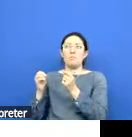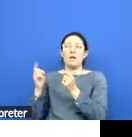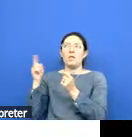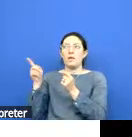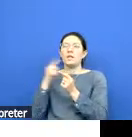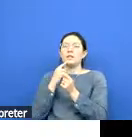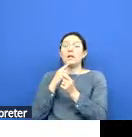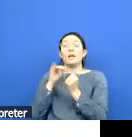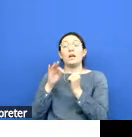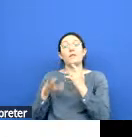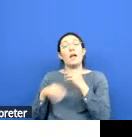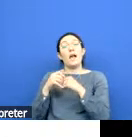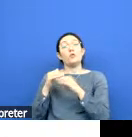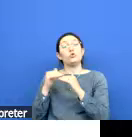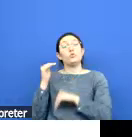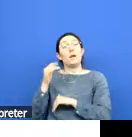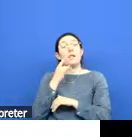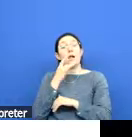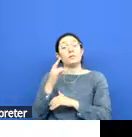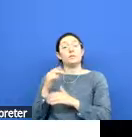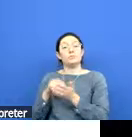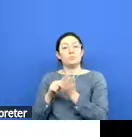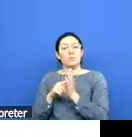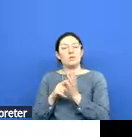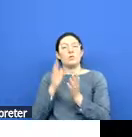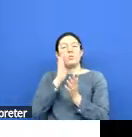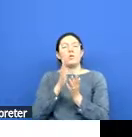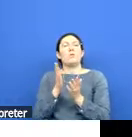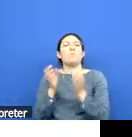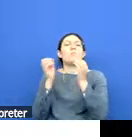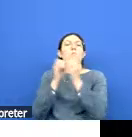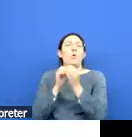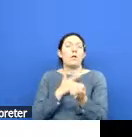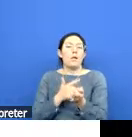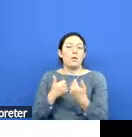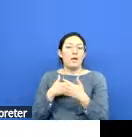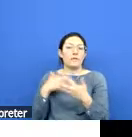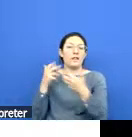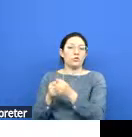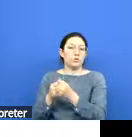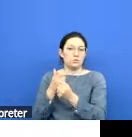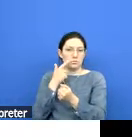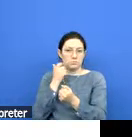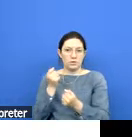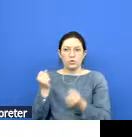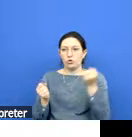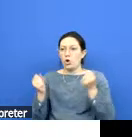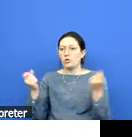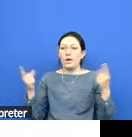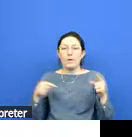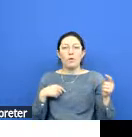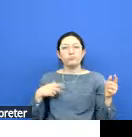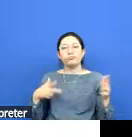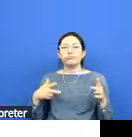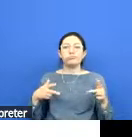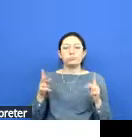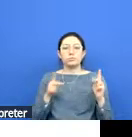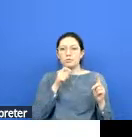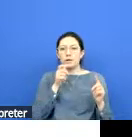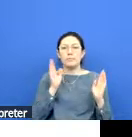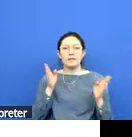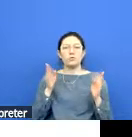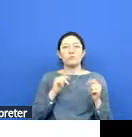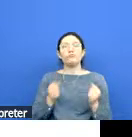in areas that don't warrant it, because a lot of accidents happen because people aren't paying attention to